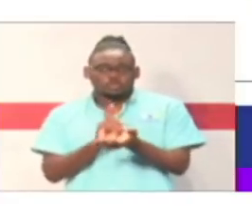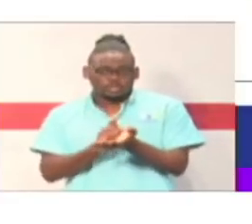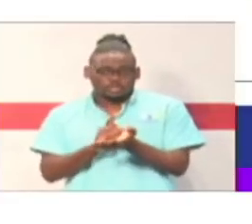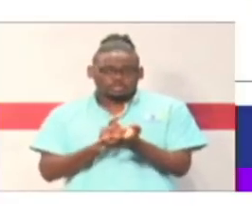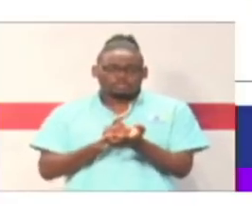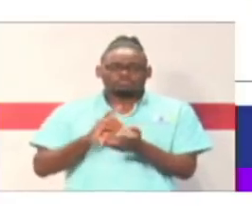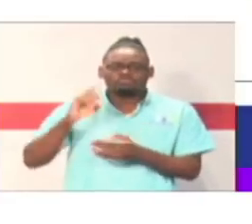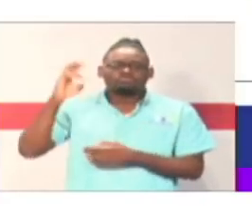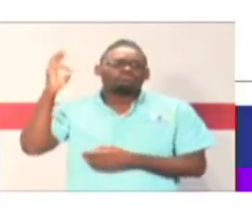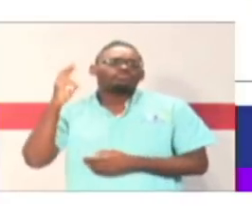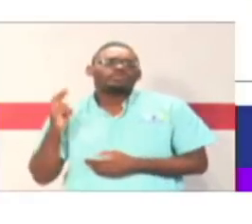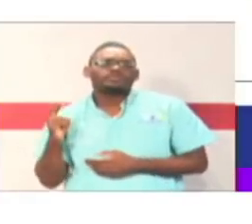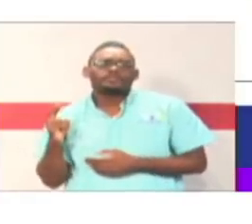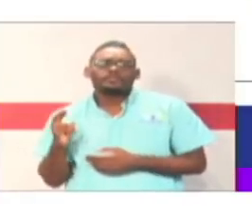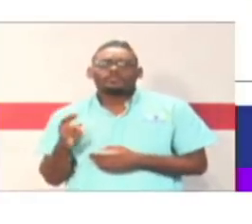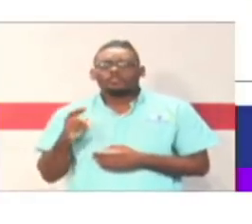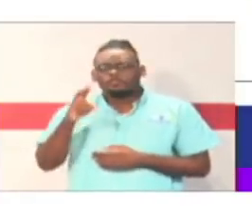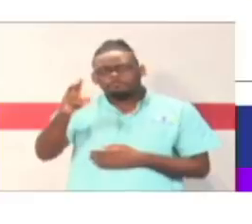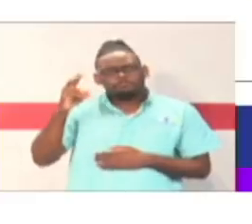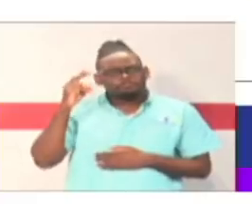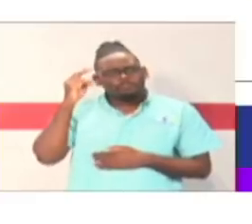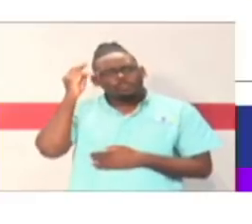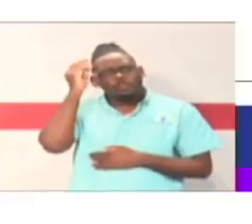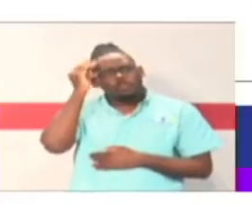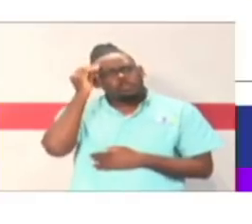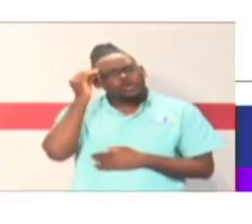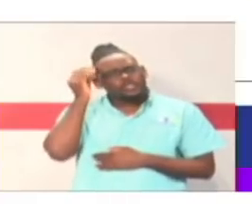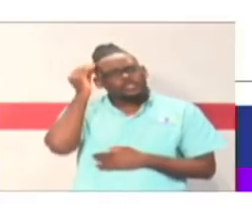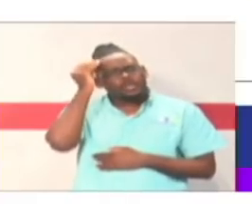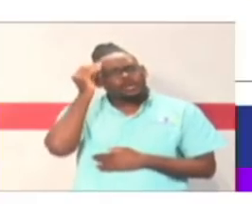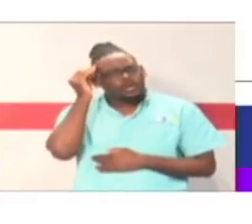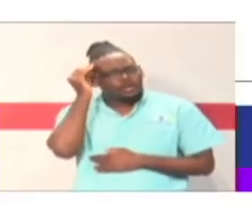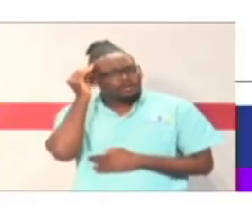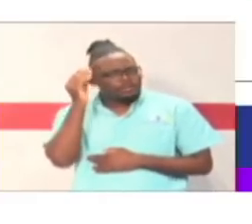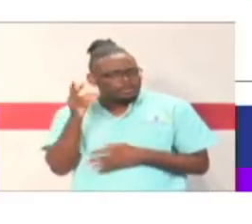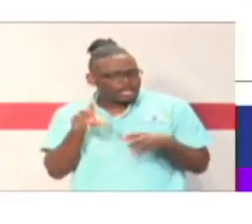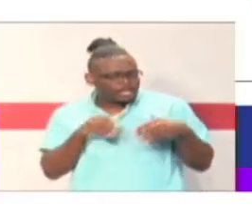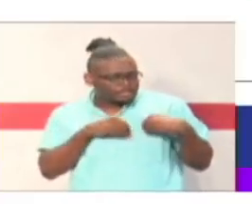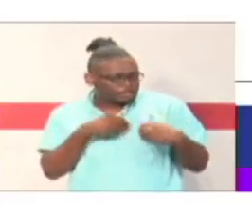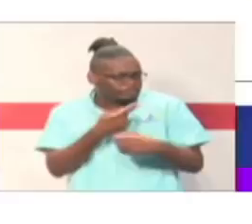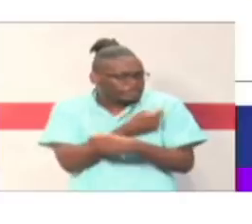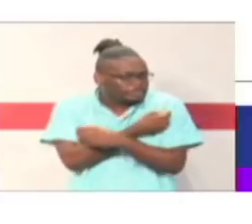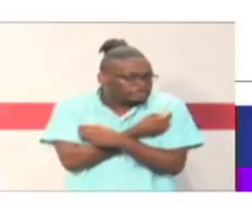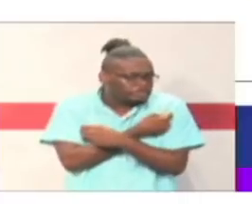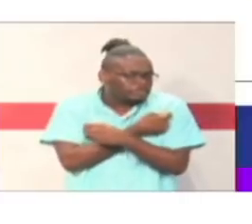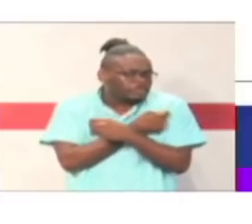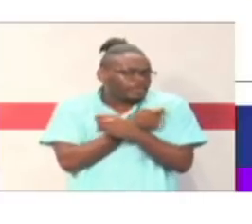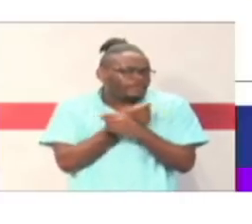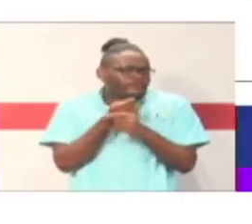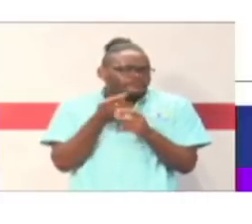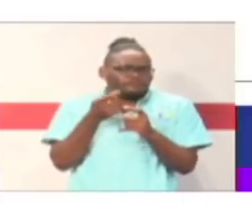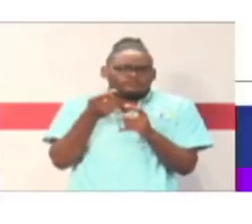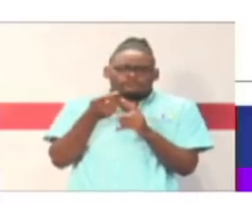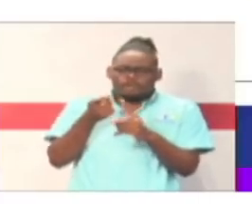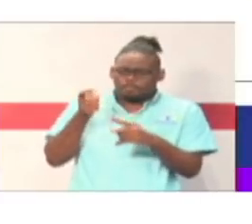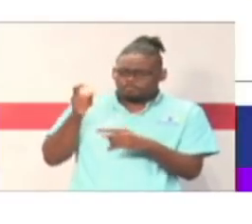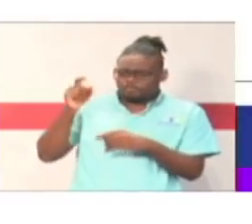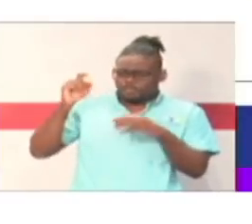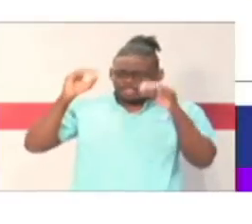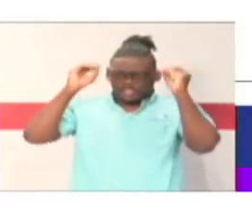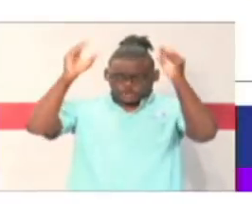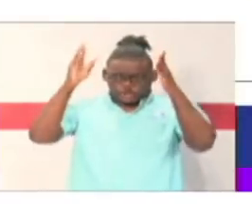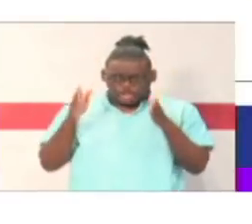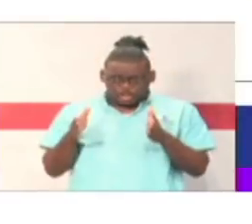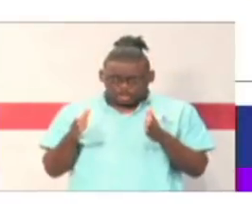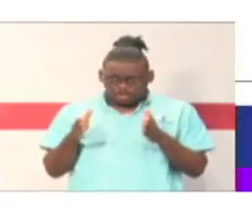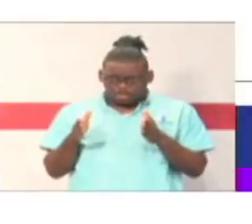just wondering, what is the uptake of vaccines when it comes to teachers? What's the uptake looking like? And then